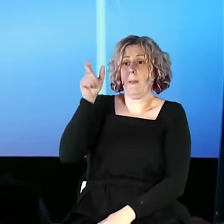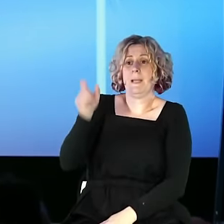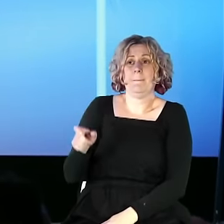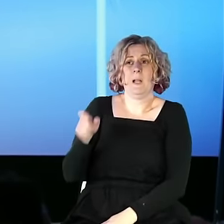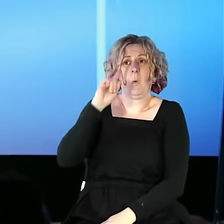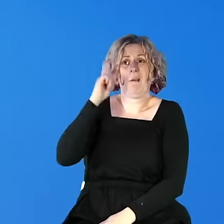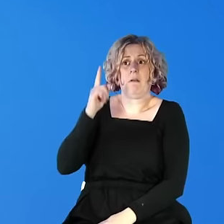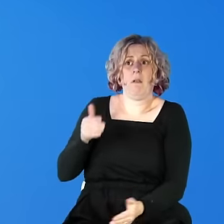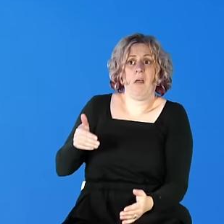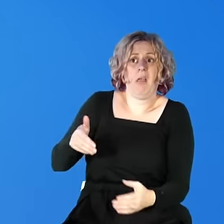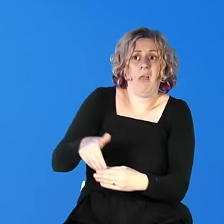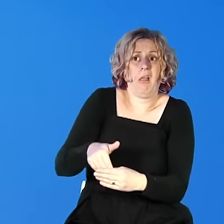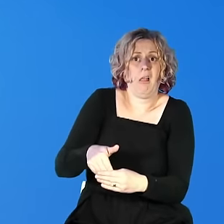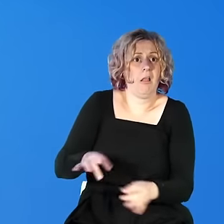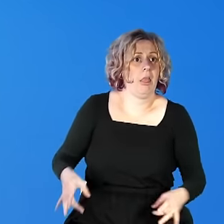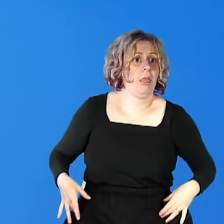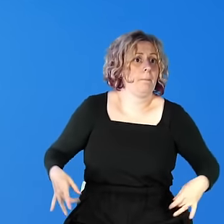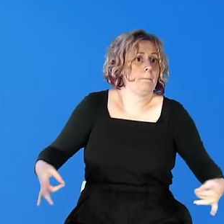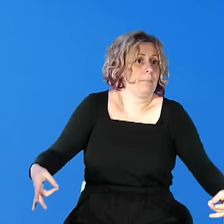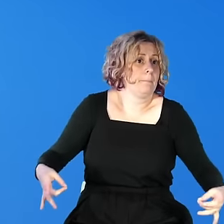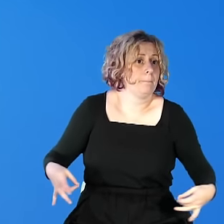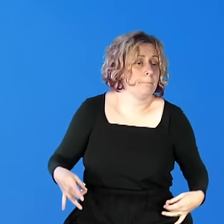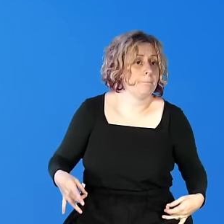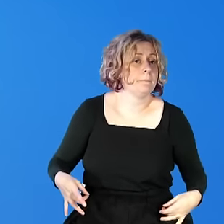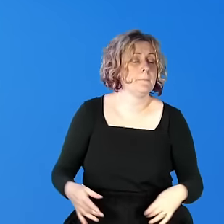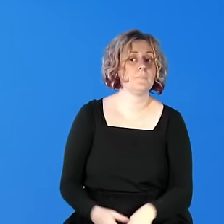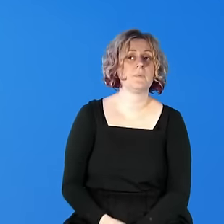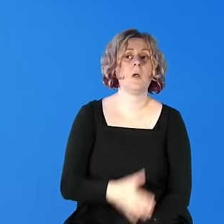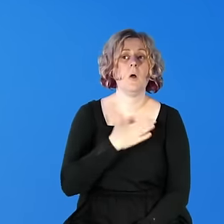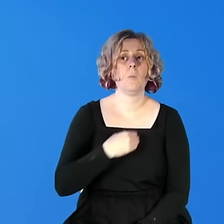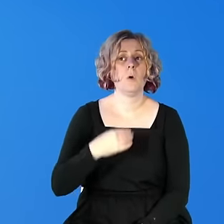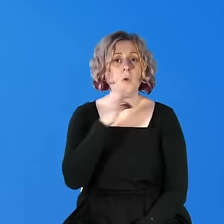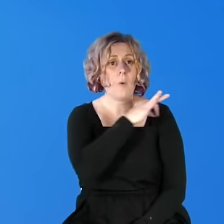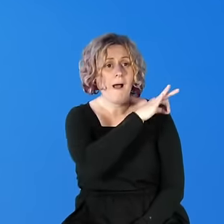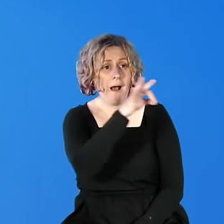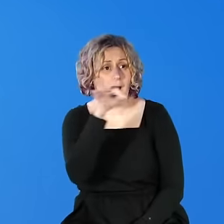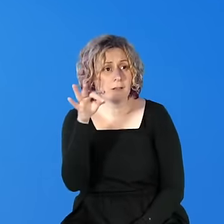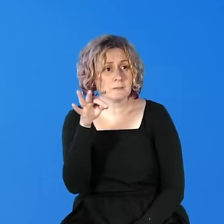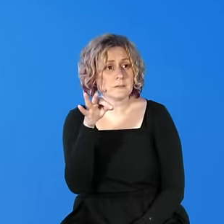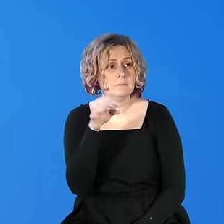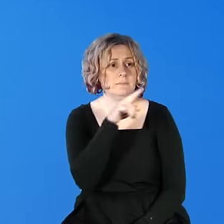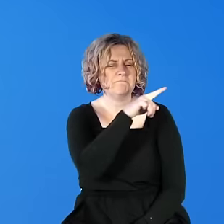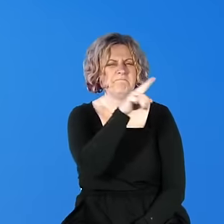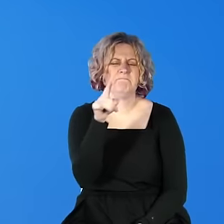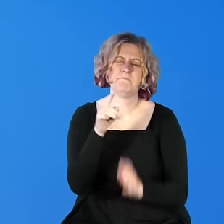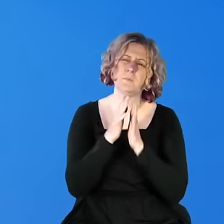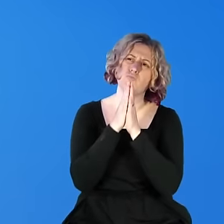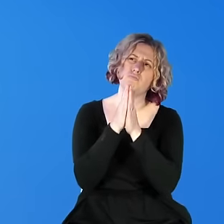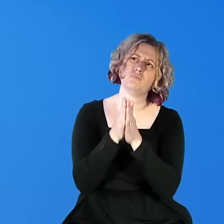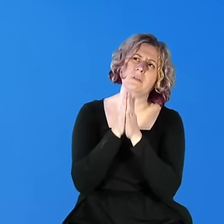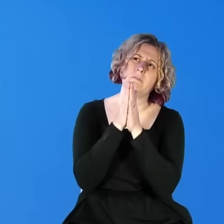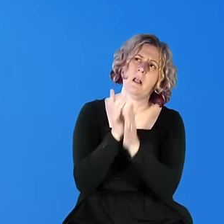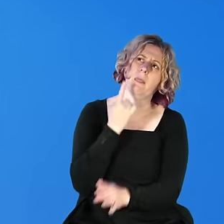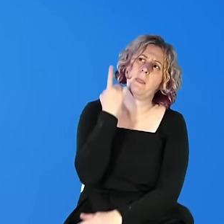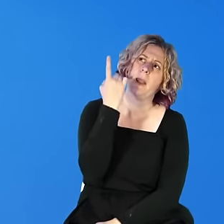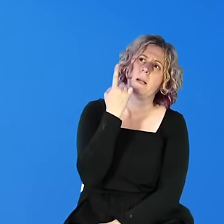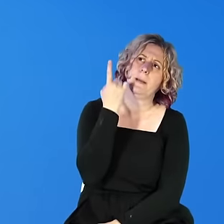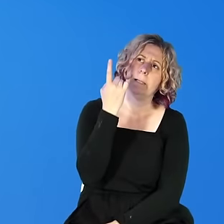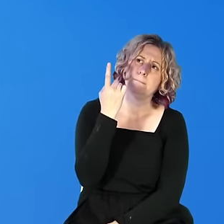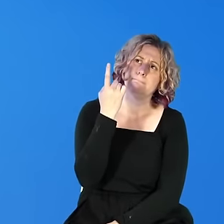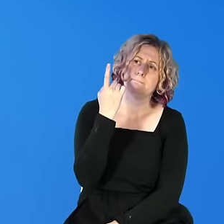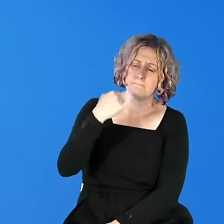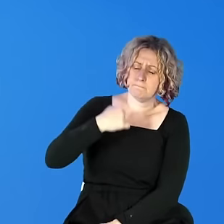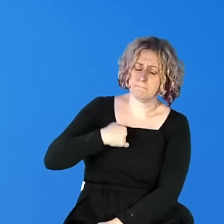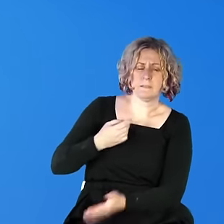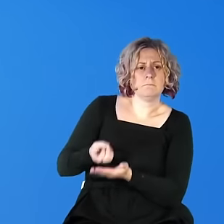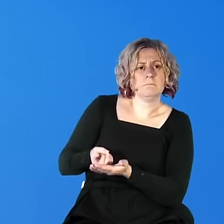an event like this. So I want to ask for you to prayerfully consider what you can give, both if you're attending